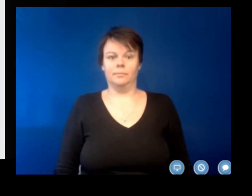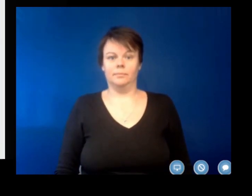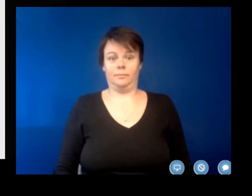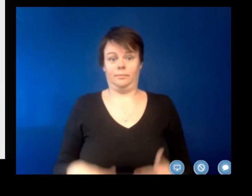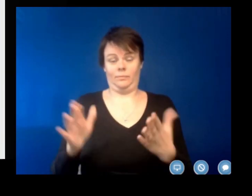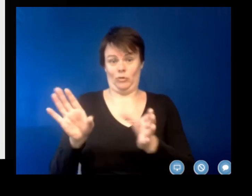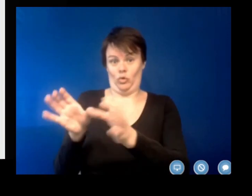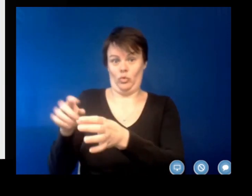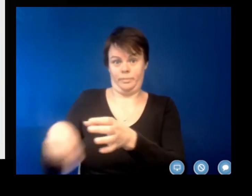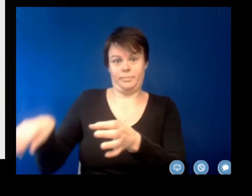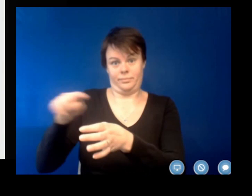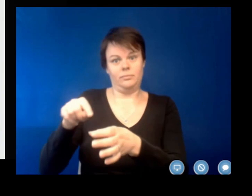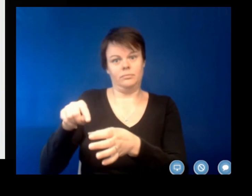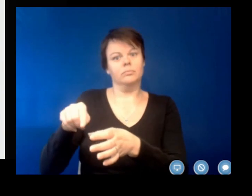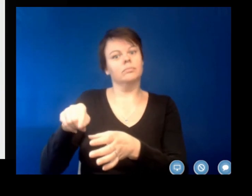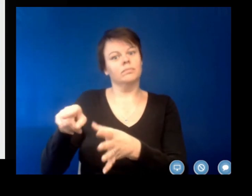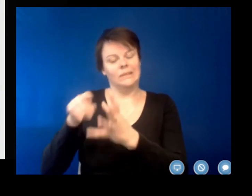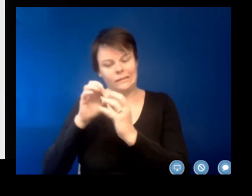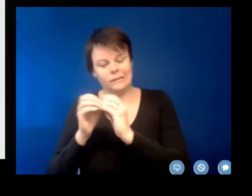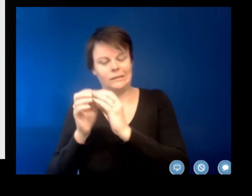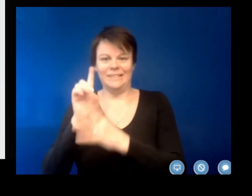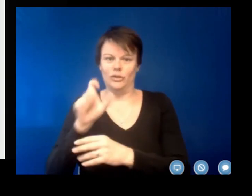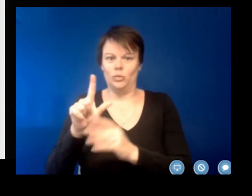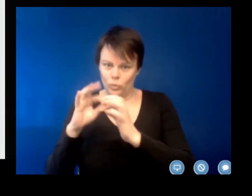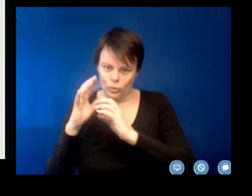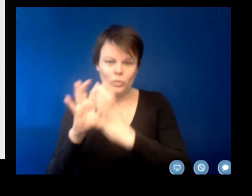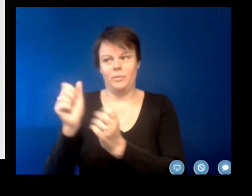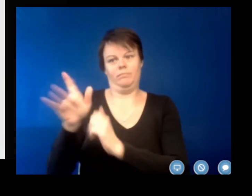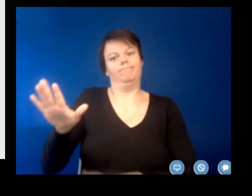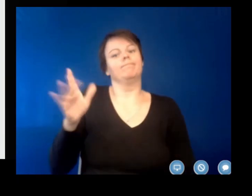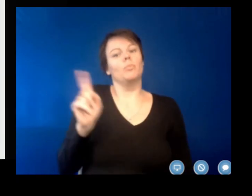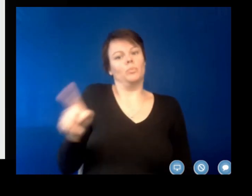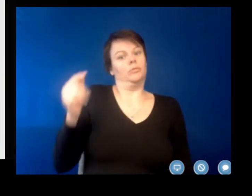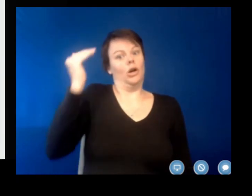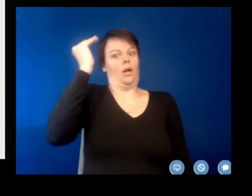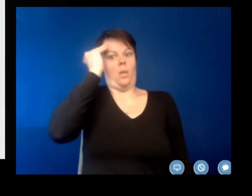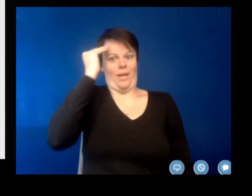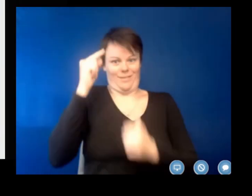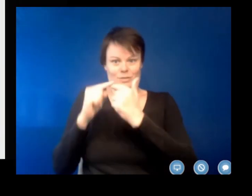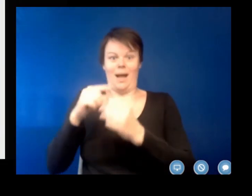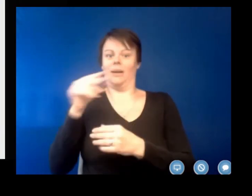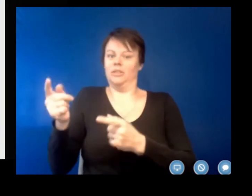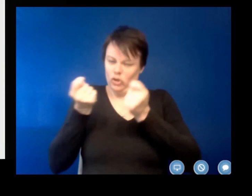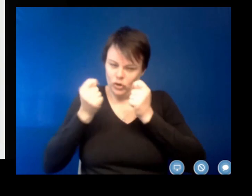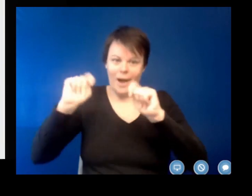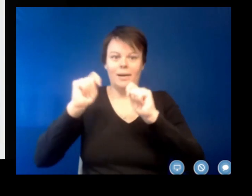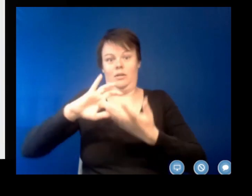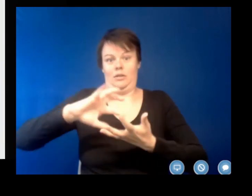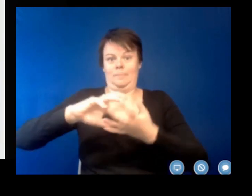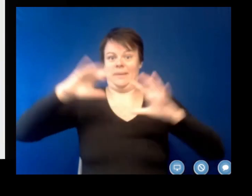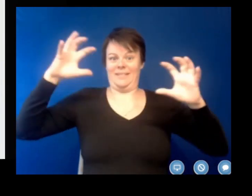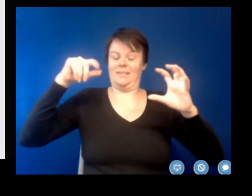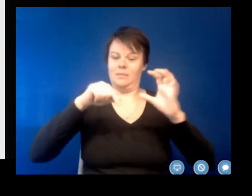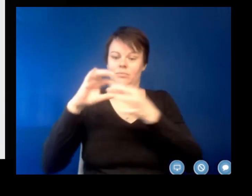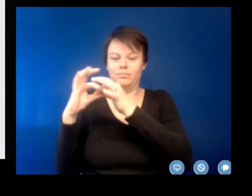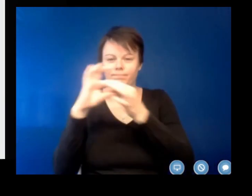can observe that this group is struggling for authenticity. The students are